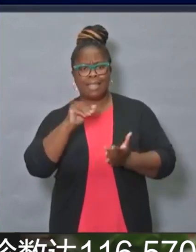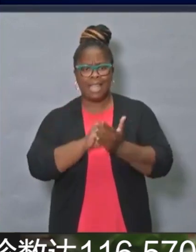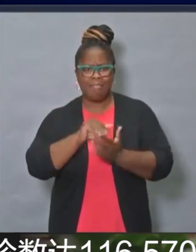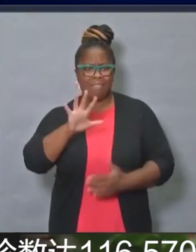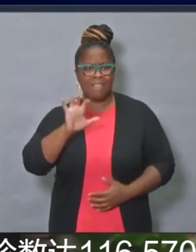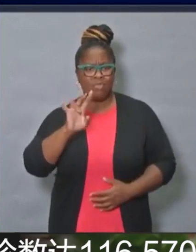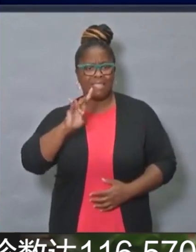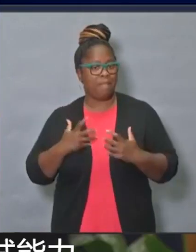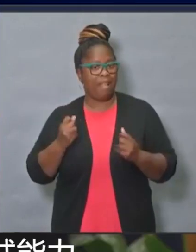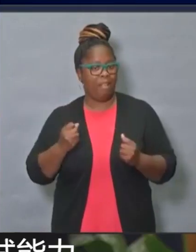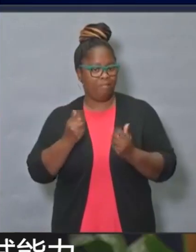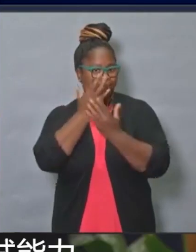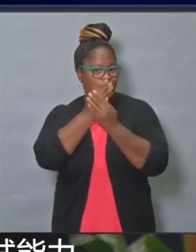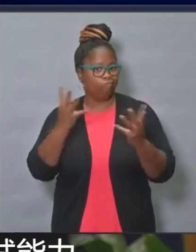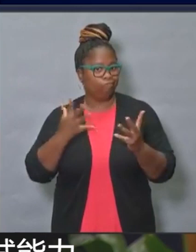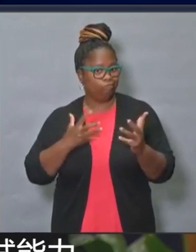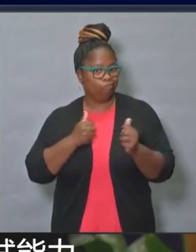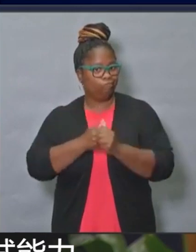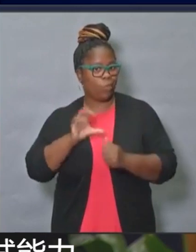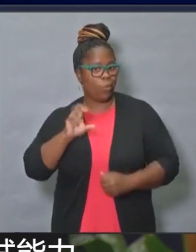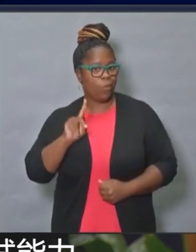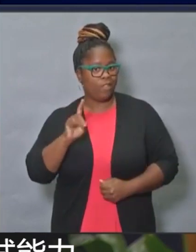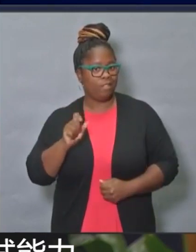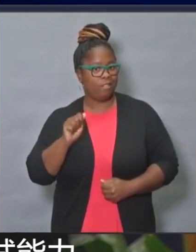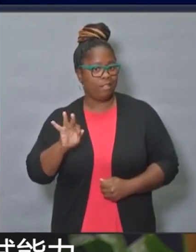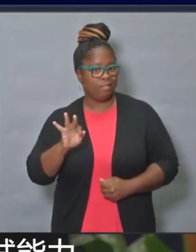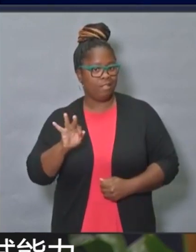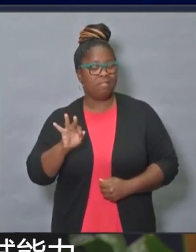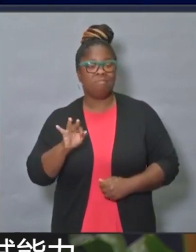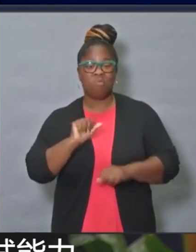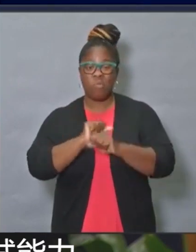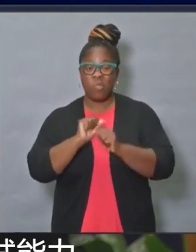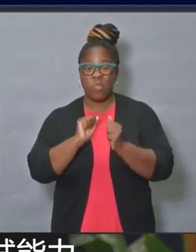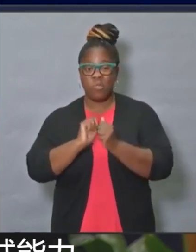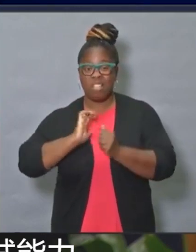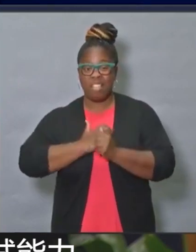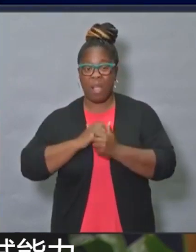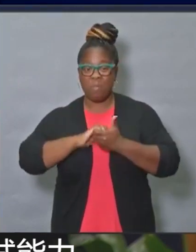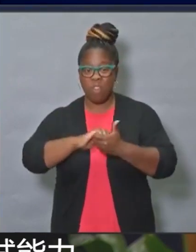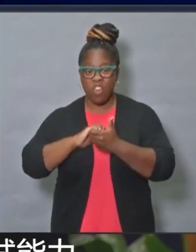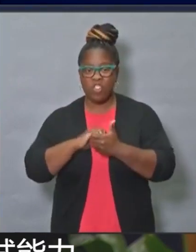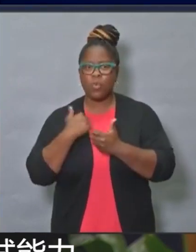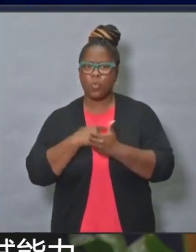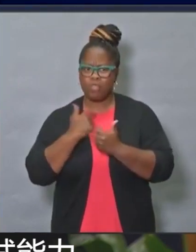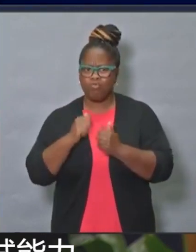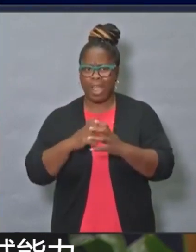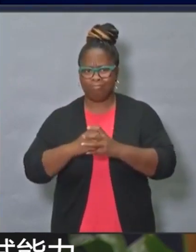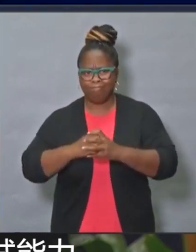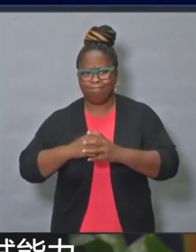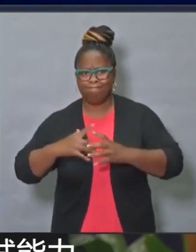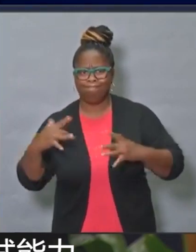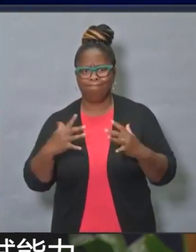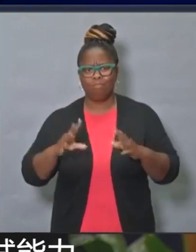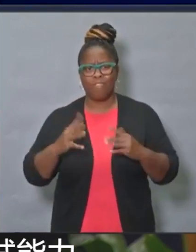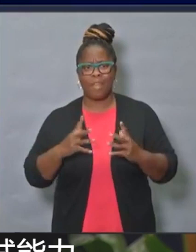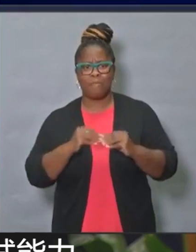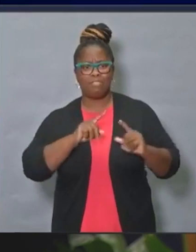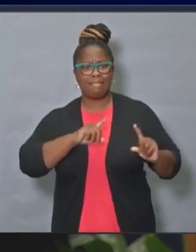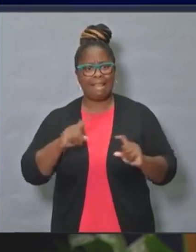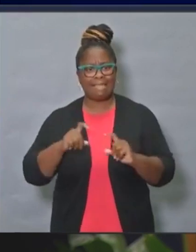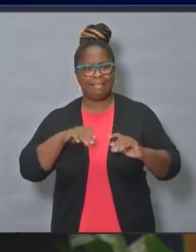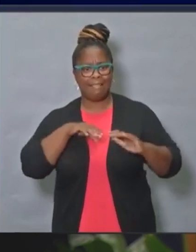116,570 cases. Working with our partners, the county continues to increase testing capacity and accessibility throughout the